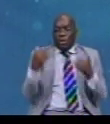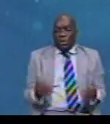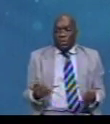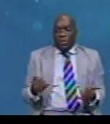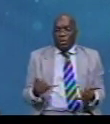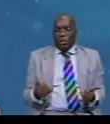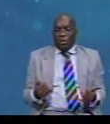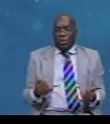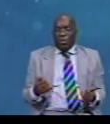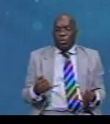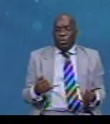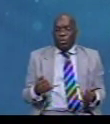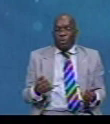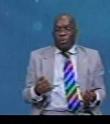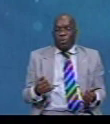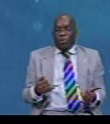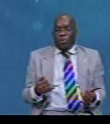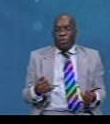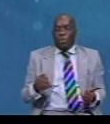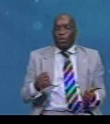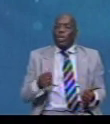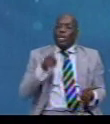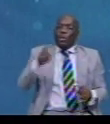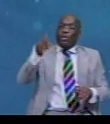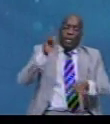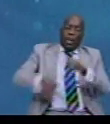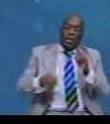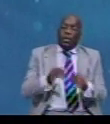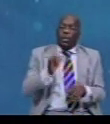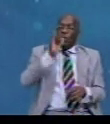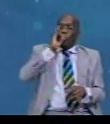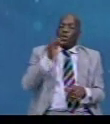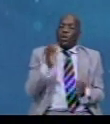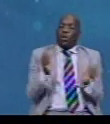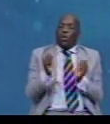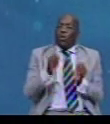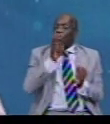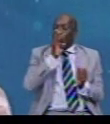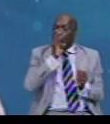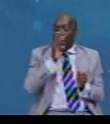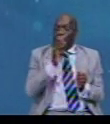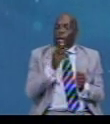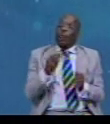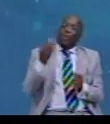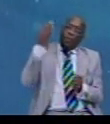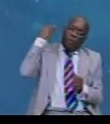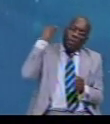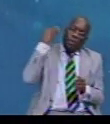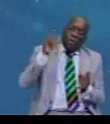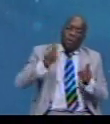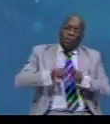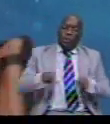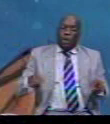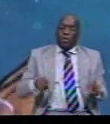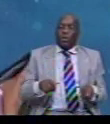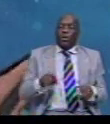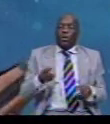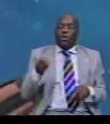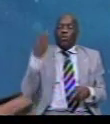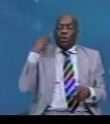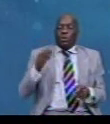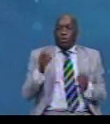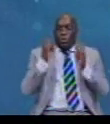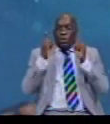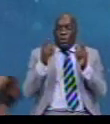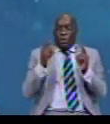I cannot drink cold water. Within that time, I cannot drink cold water. But I was surprised that from